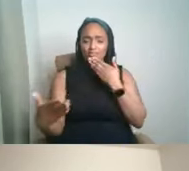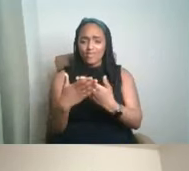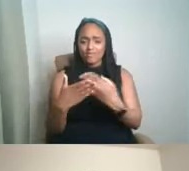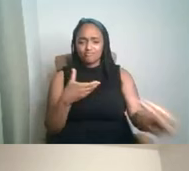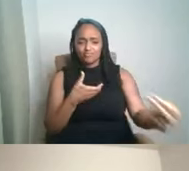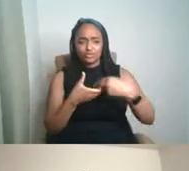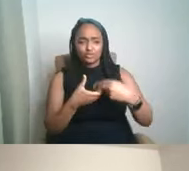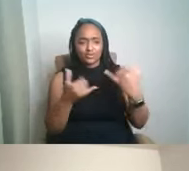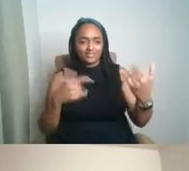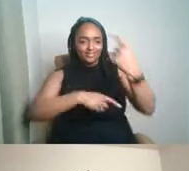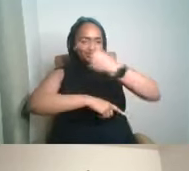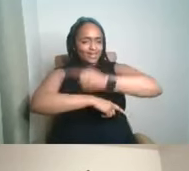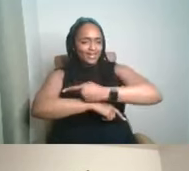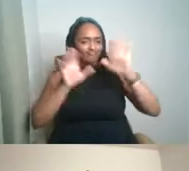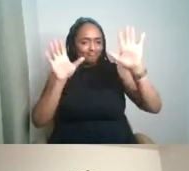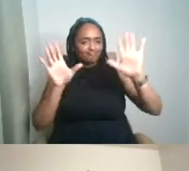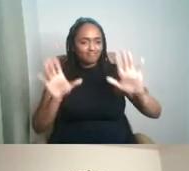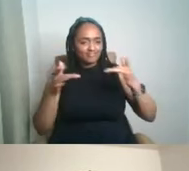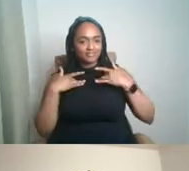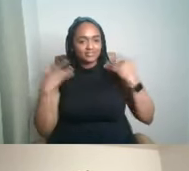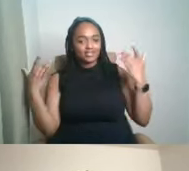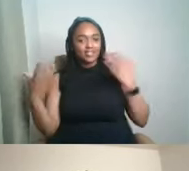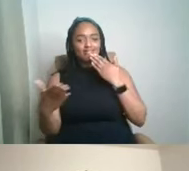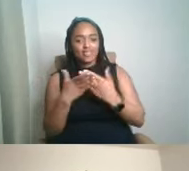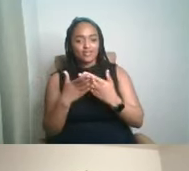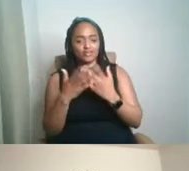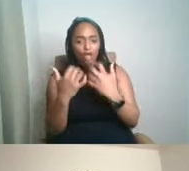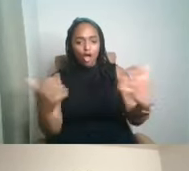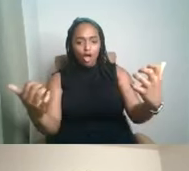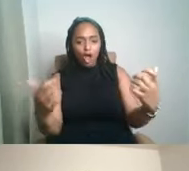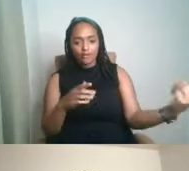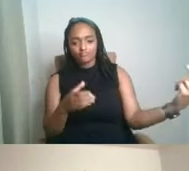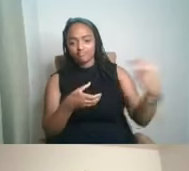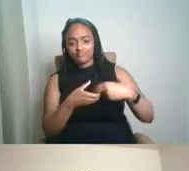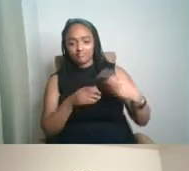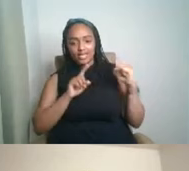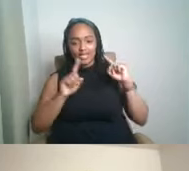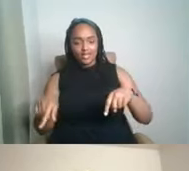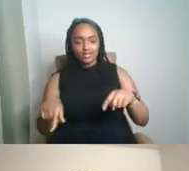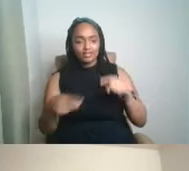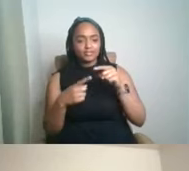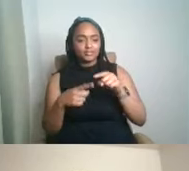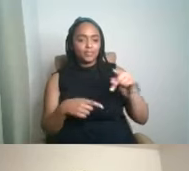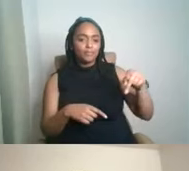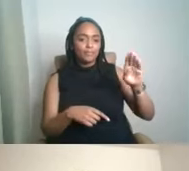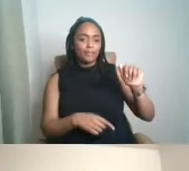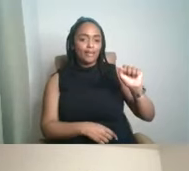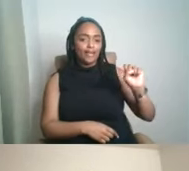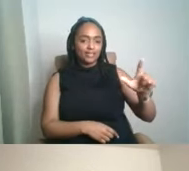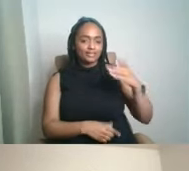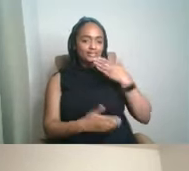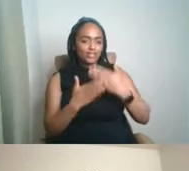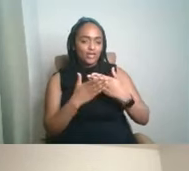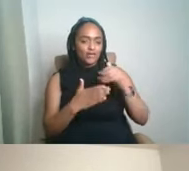joining us today. Thank you all to our audience for coming and attending, and to Pro Bono ASL. Thank you for your sign